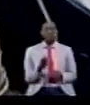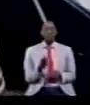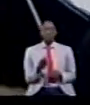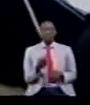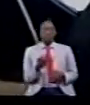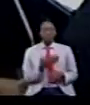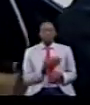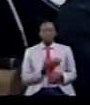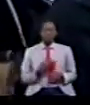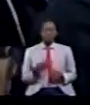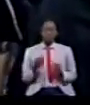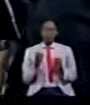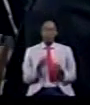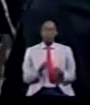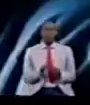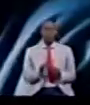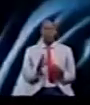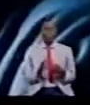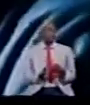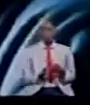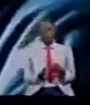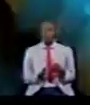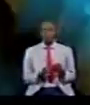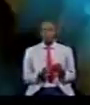Ine belong unto the Lord.